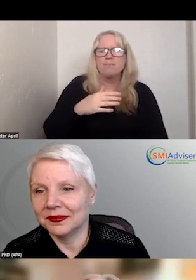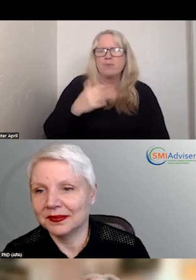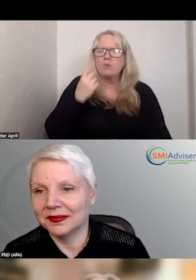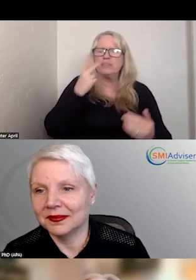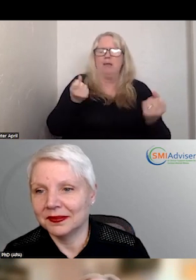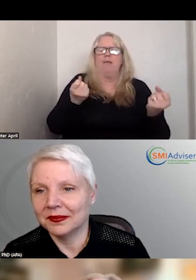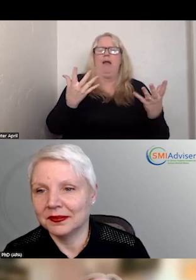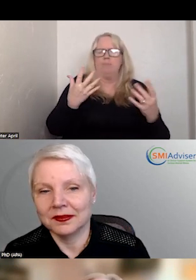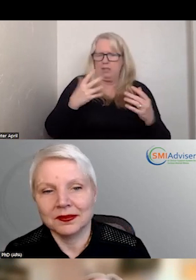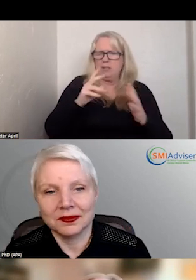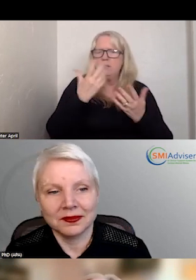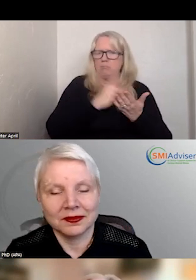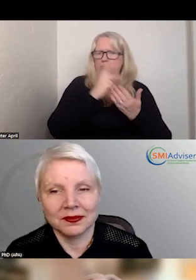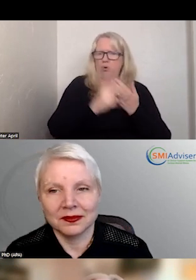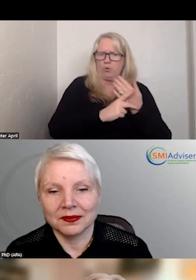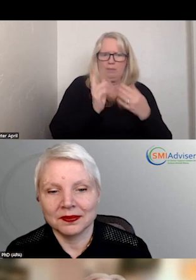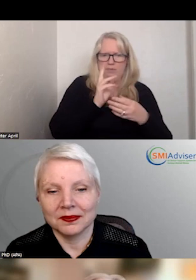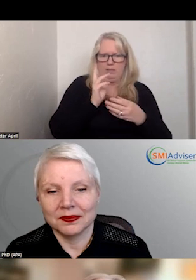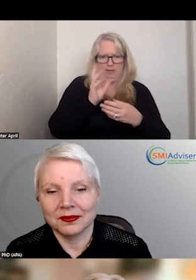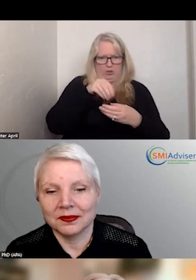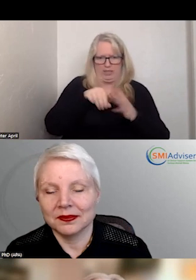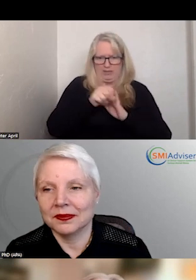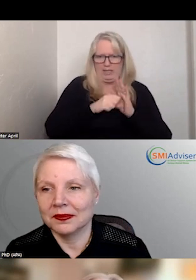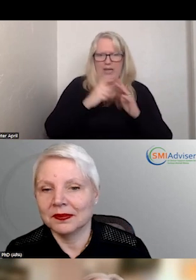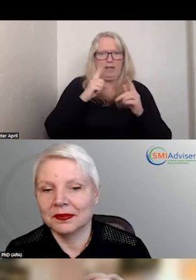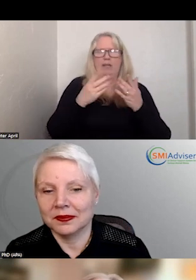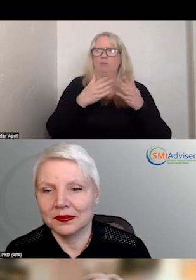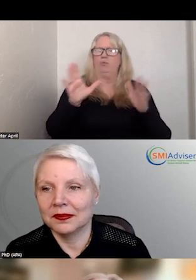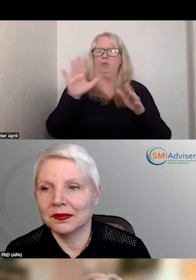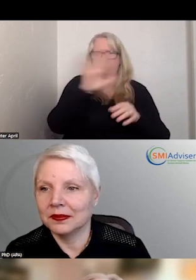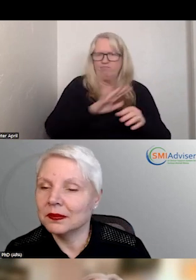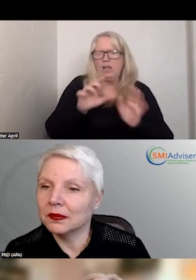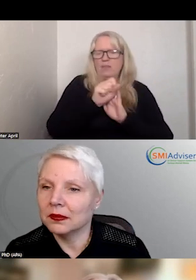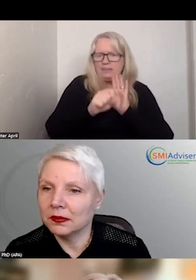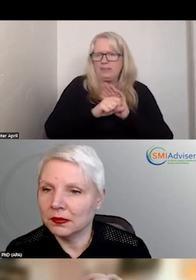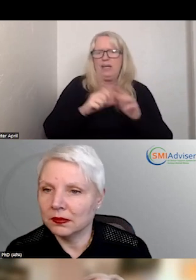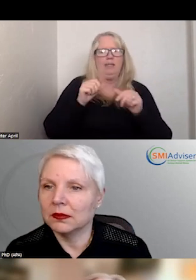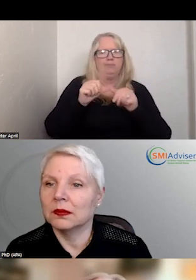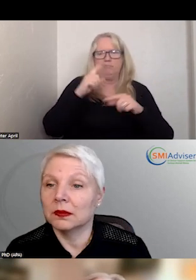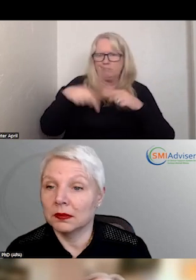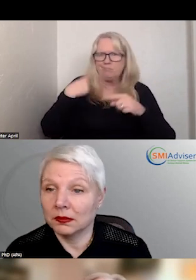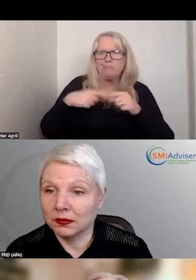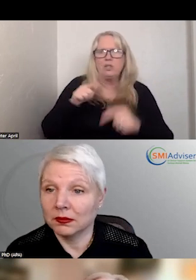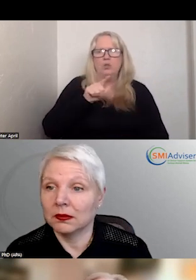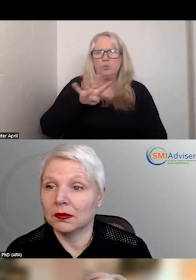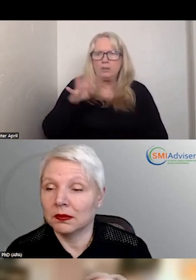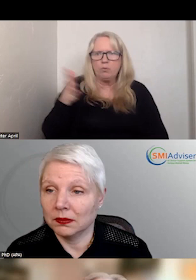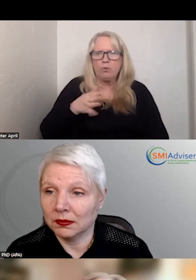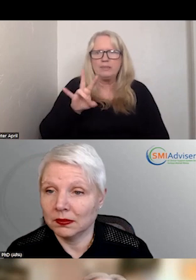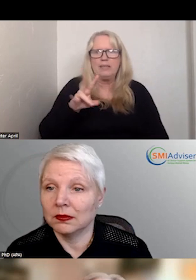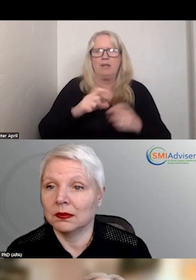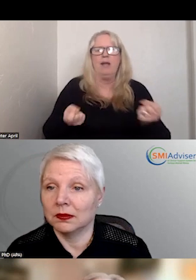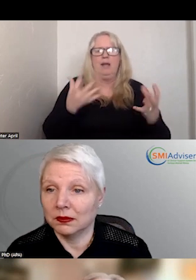are in states, are they available statewide 24/7, issues around rural availability, how many people they were